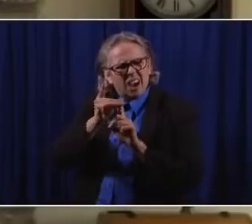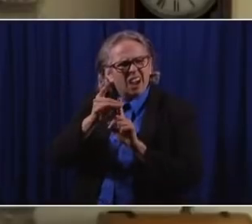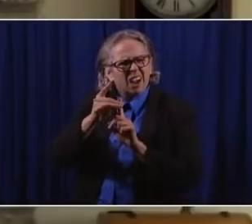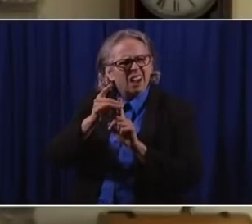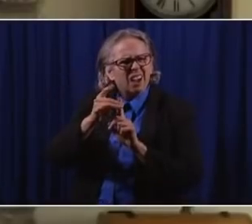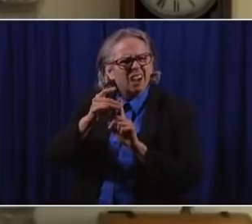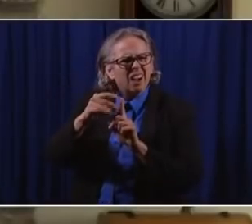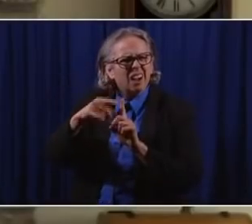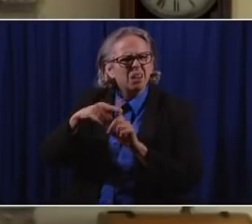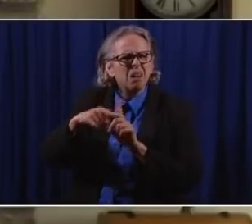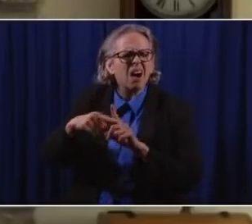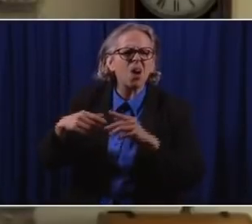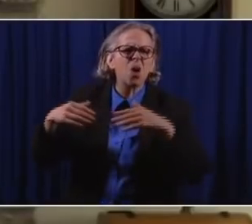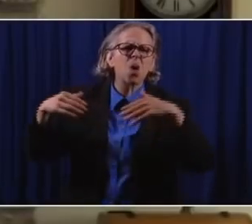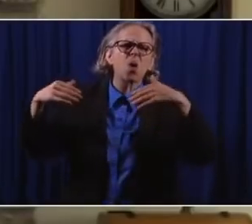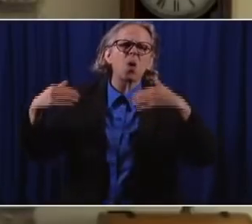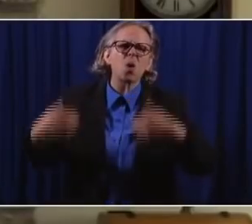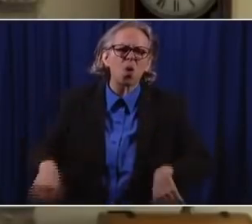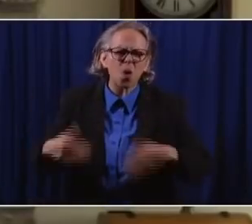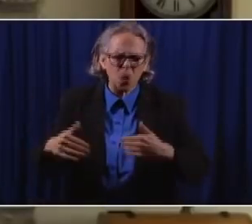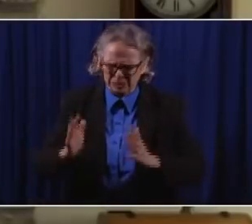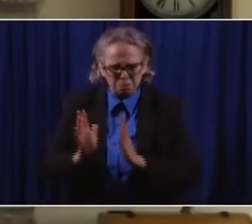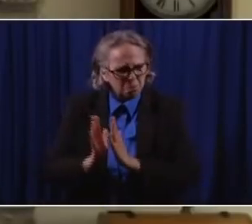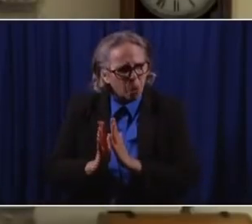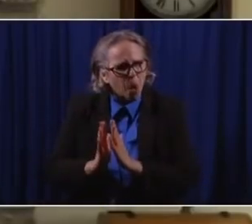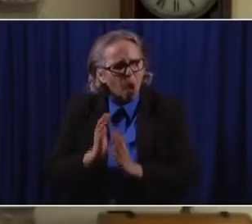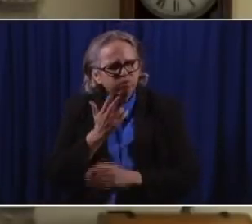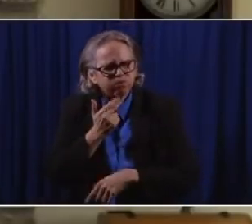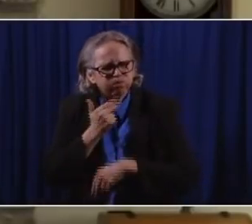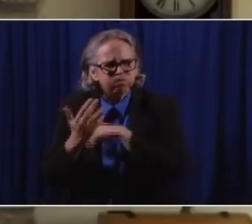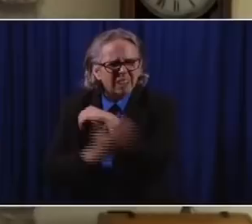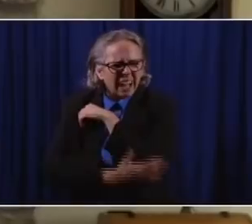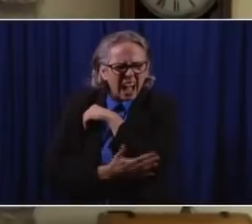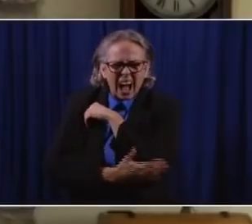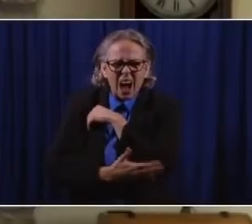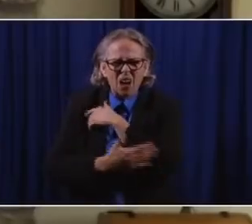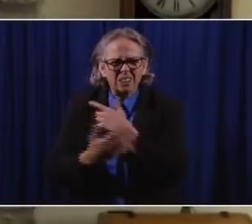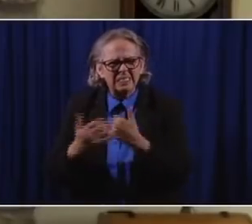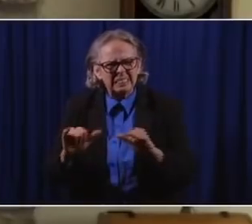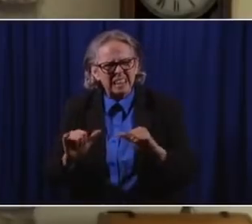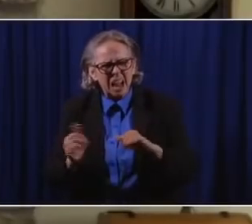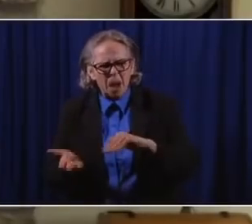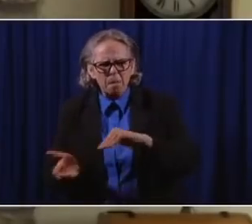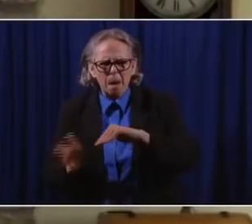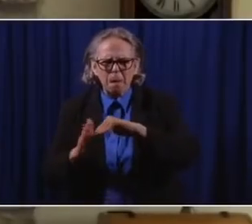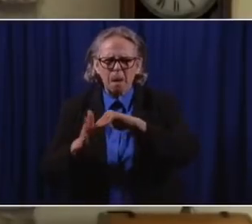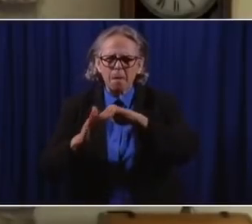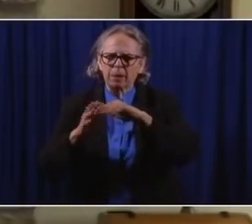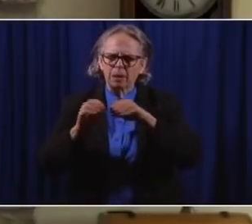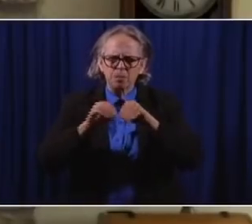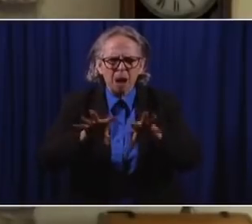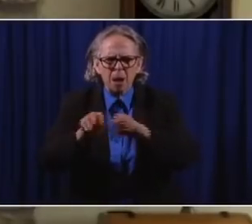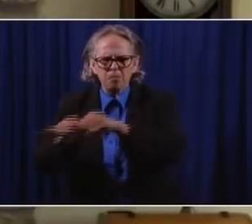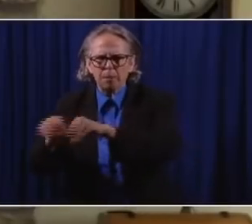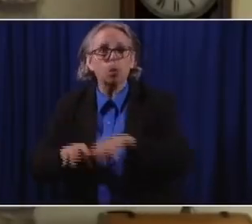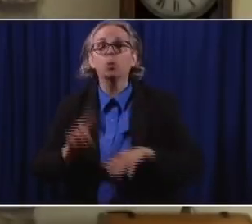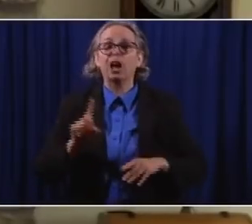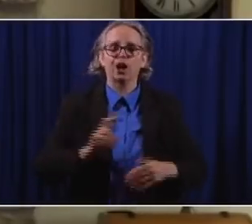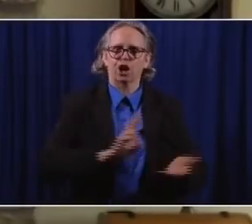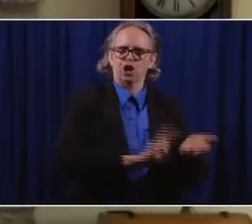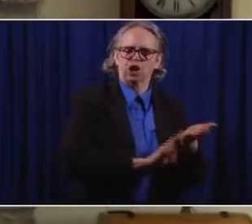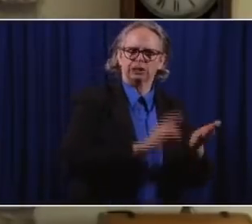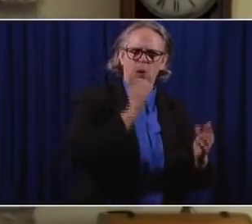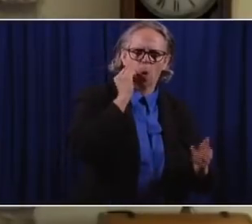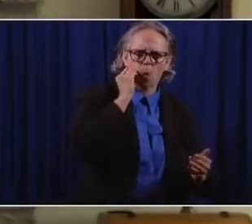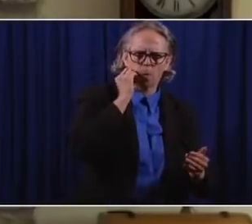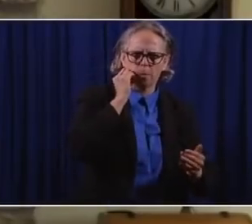Although there are small long-term care facility outbreaks in Mercer County, the predominant issues are community spread and spread